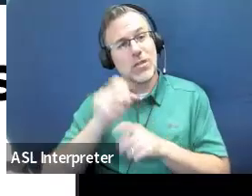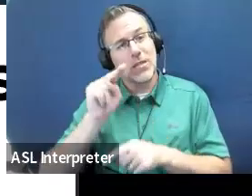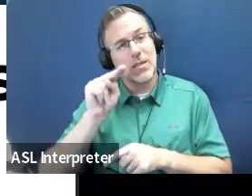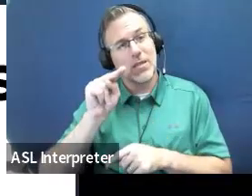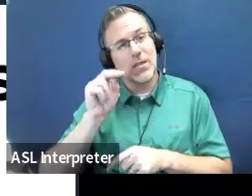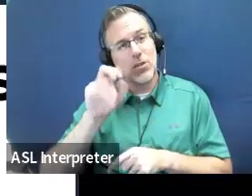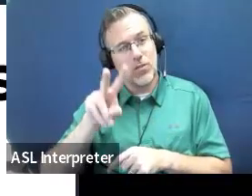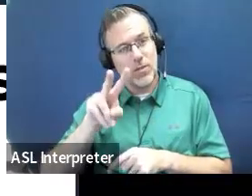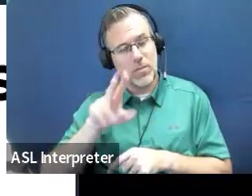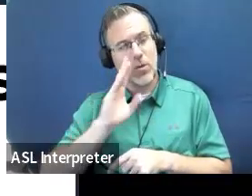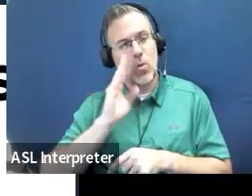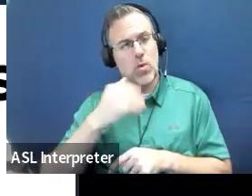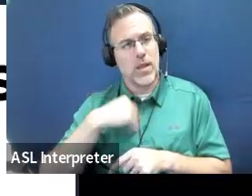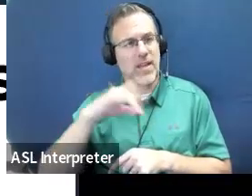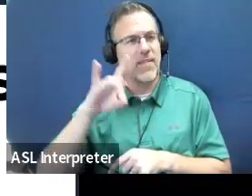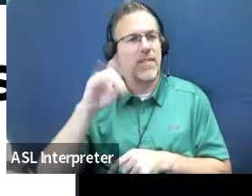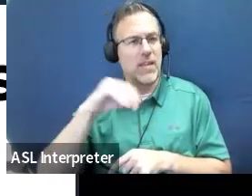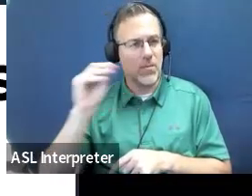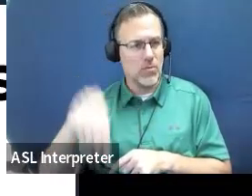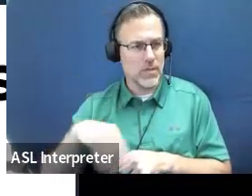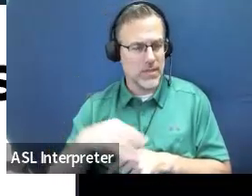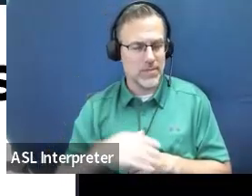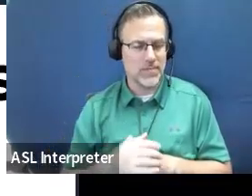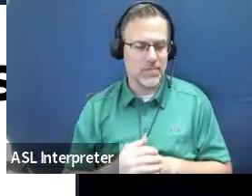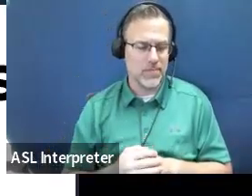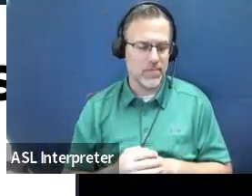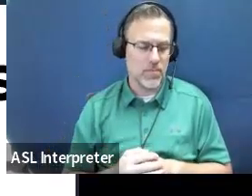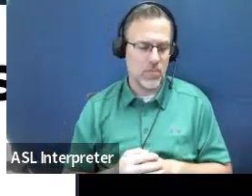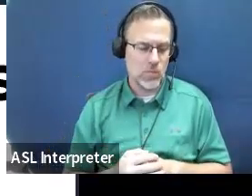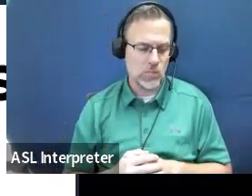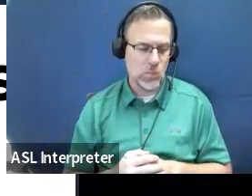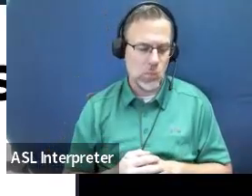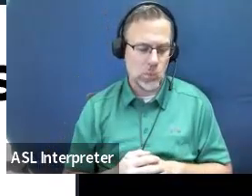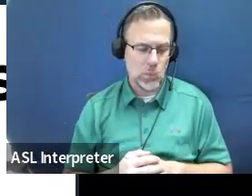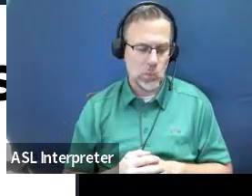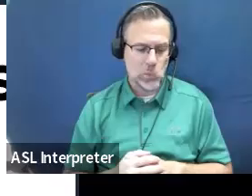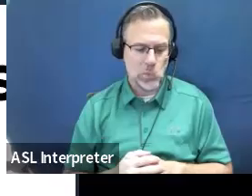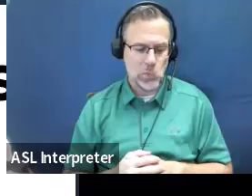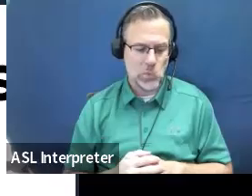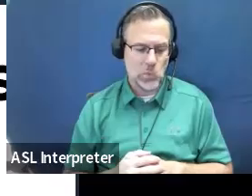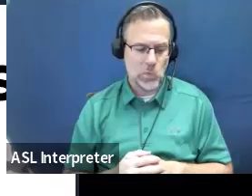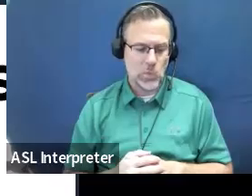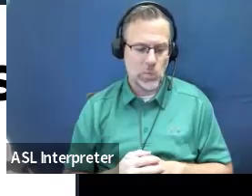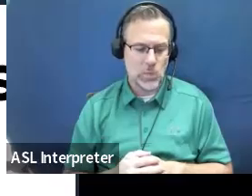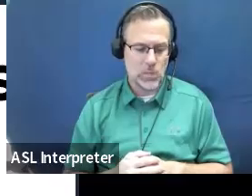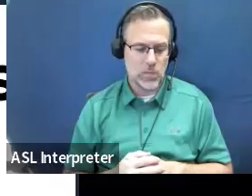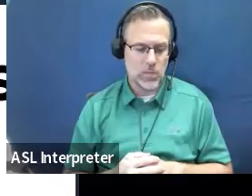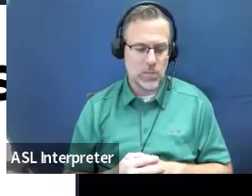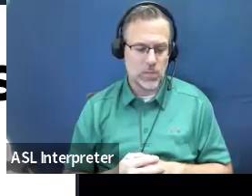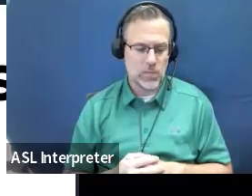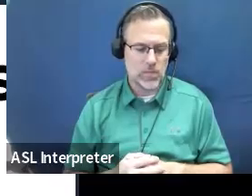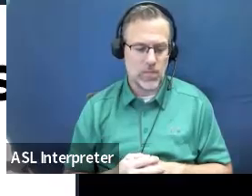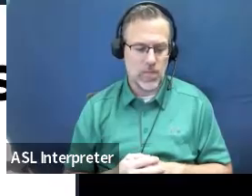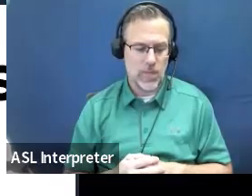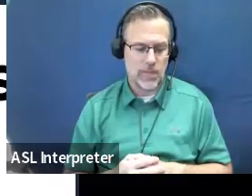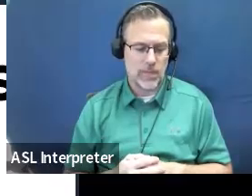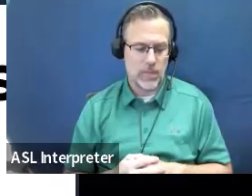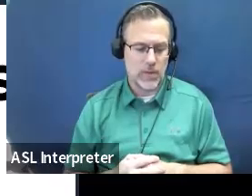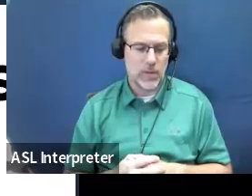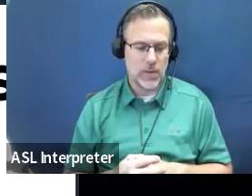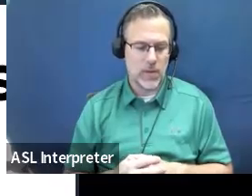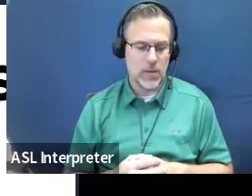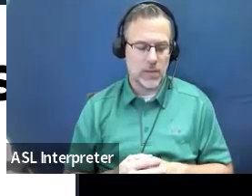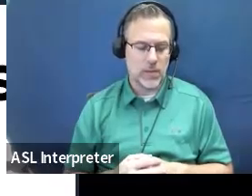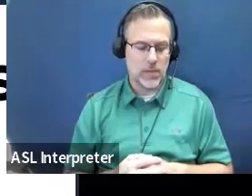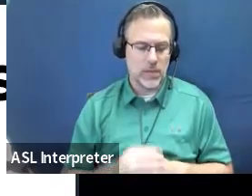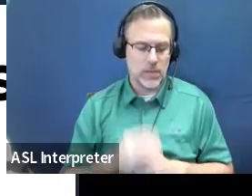November, she'll have that 8 out of 10. So if they are checked yes to take the